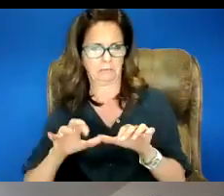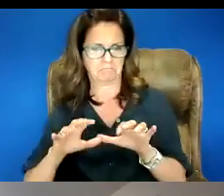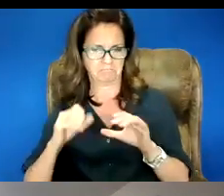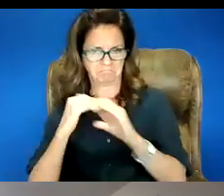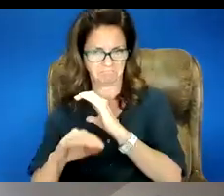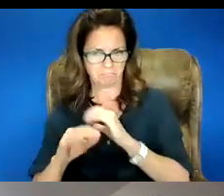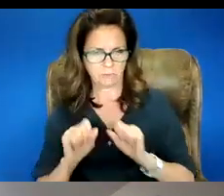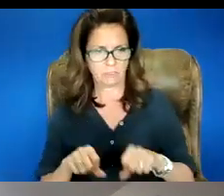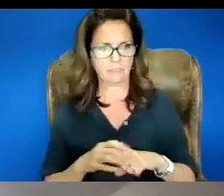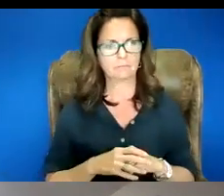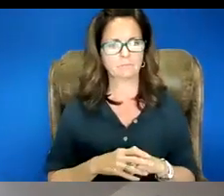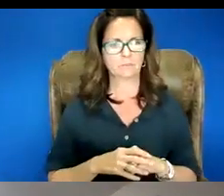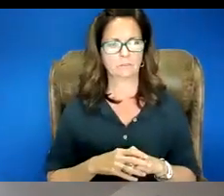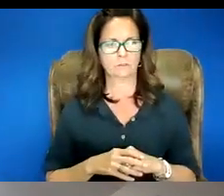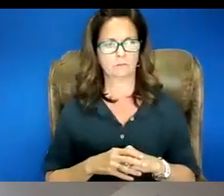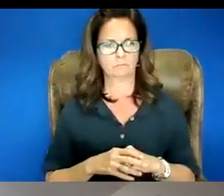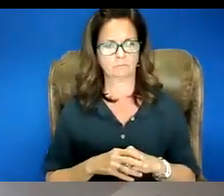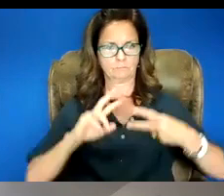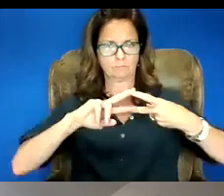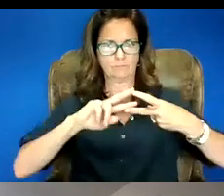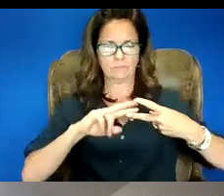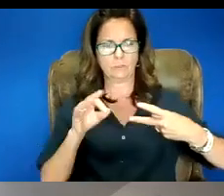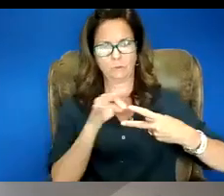guess so. This link,